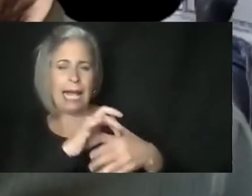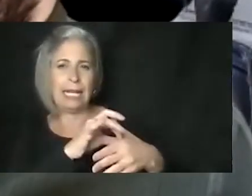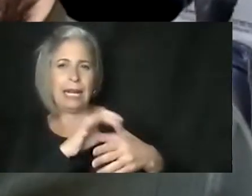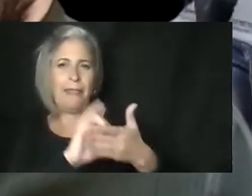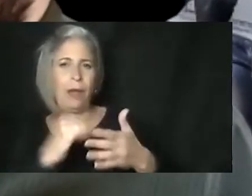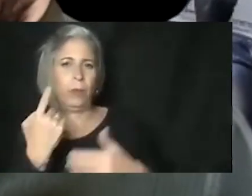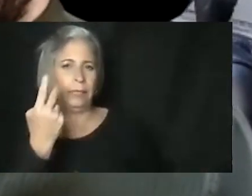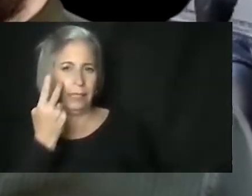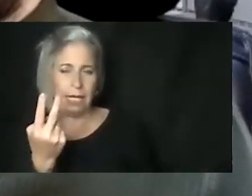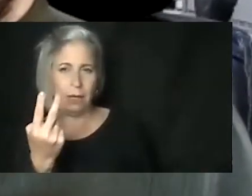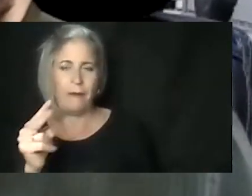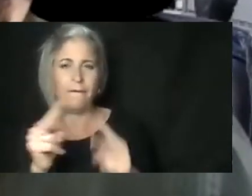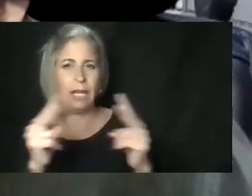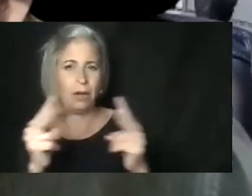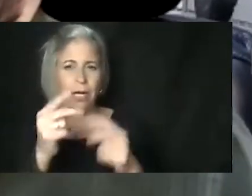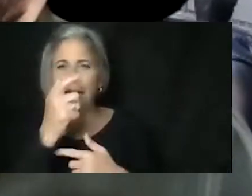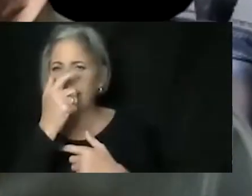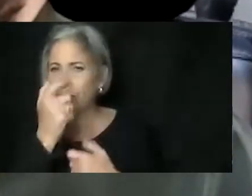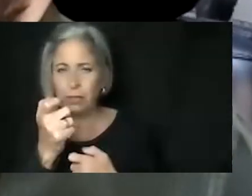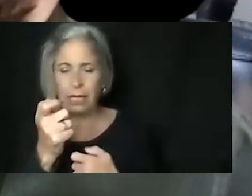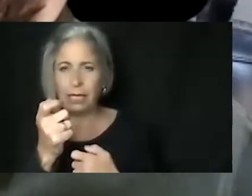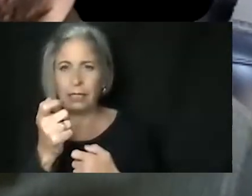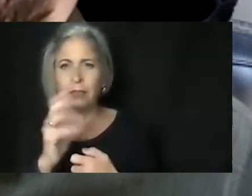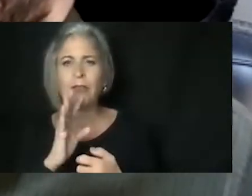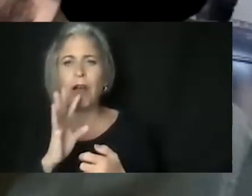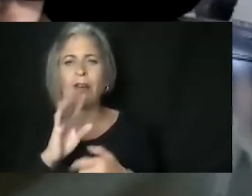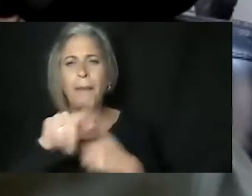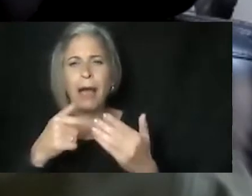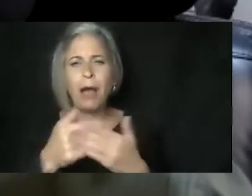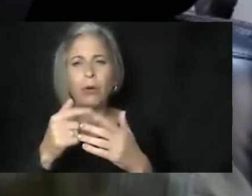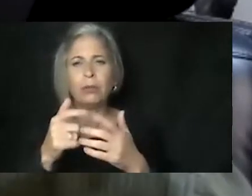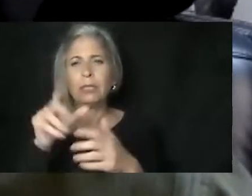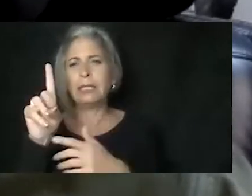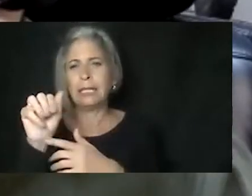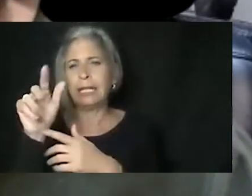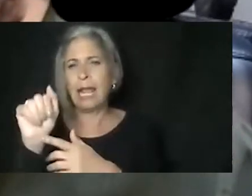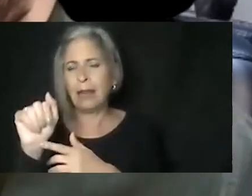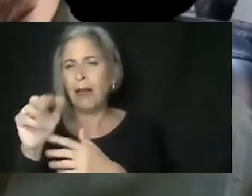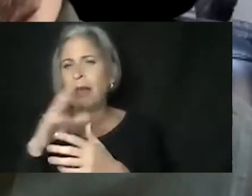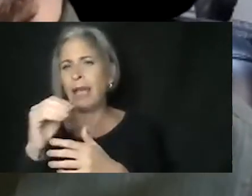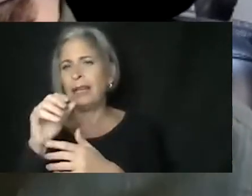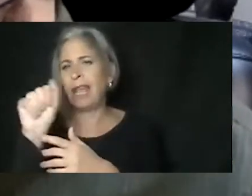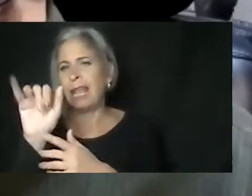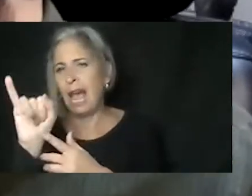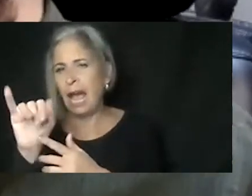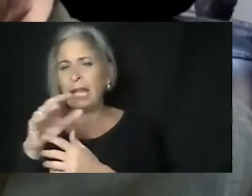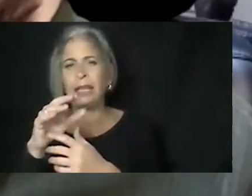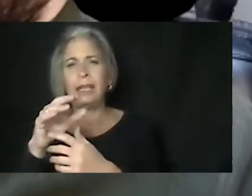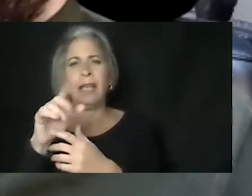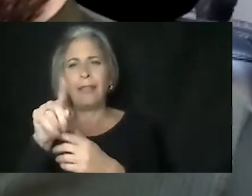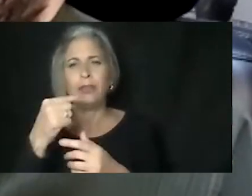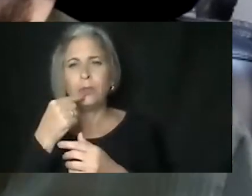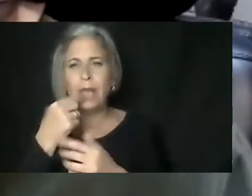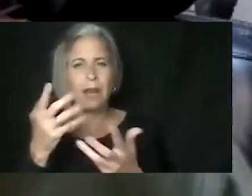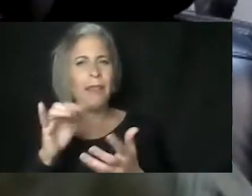be very interesting as we talk about big data and about AI and about all these other things that you've said